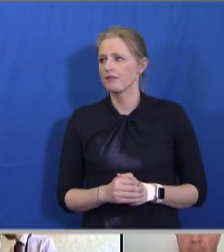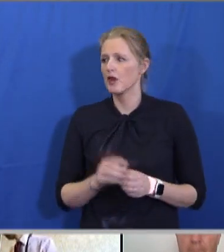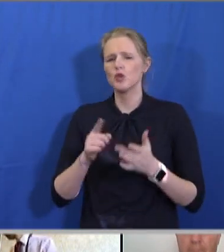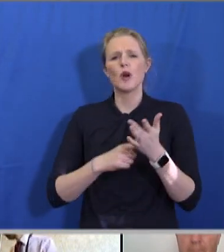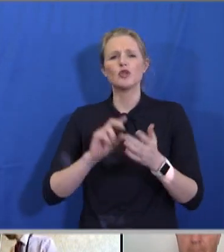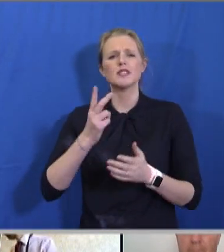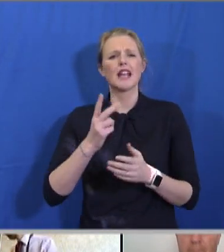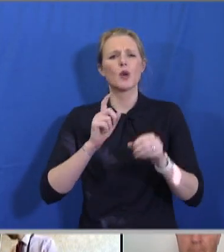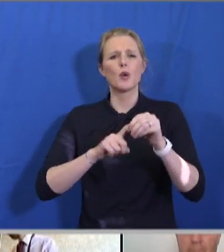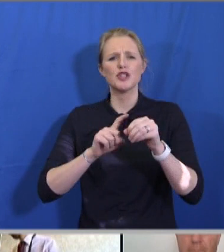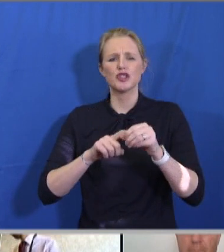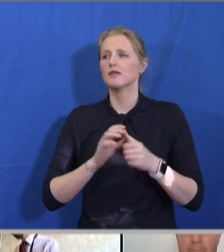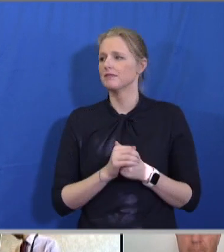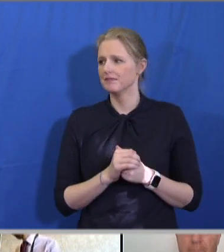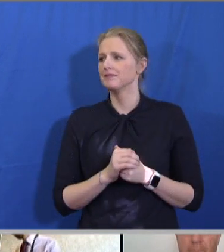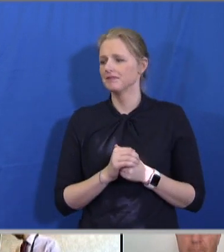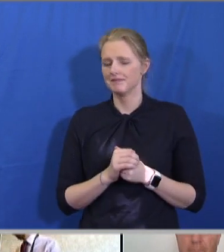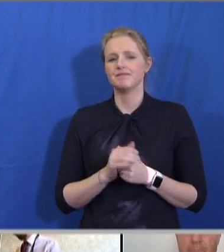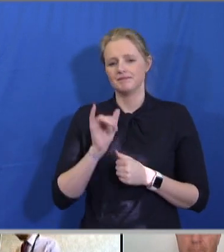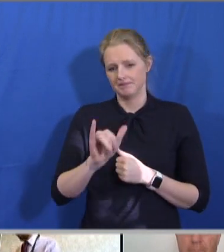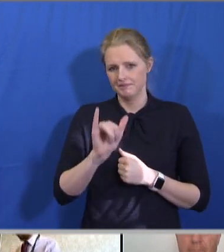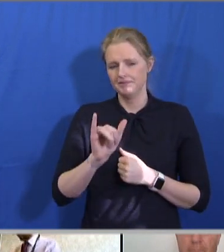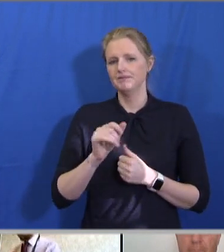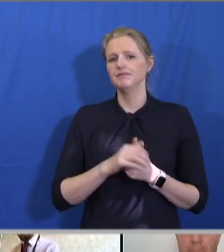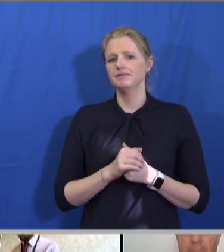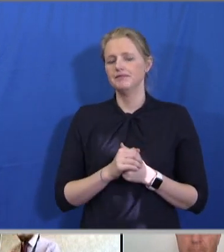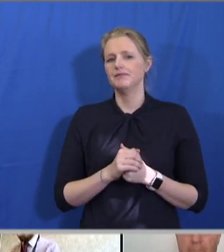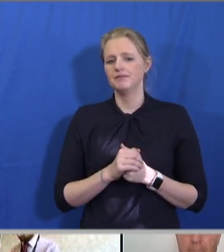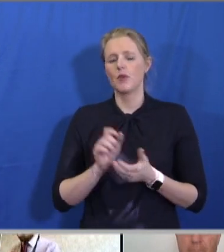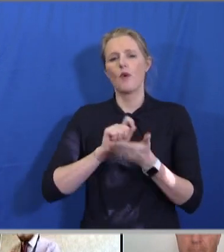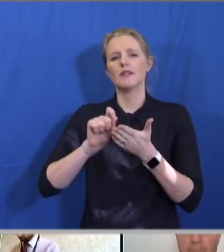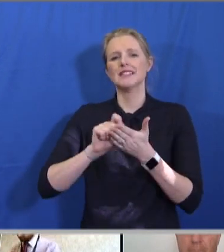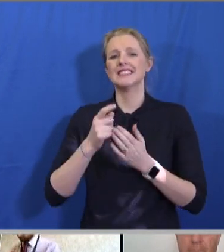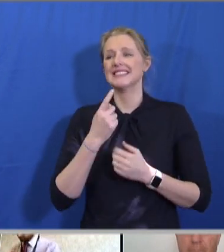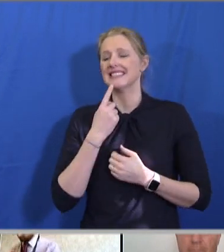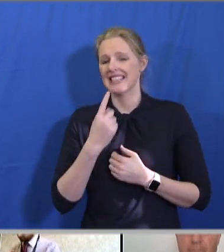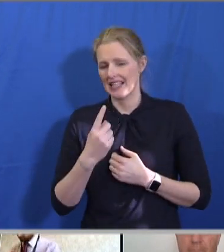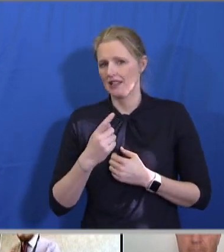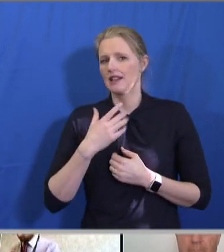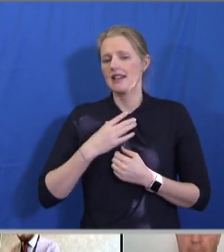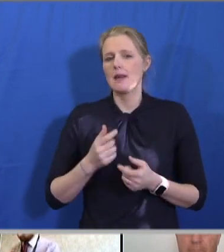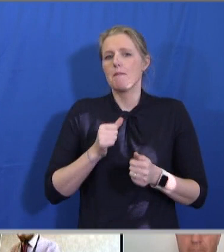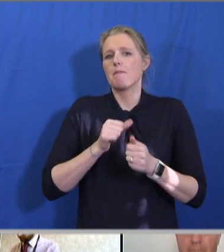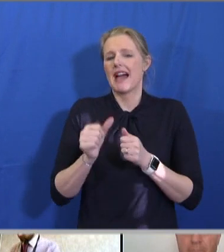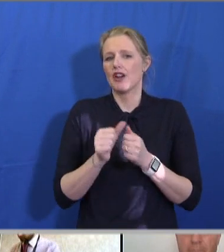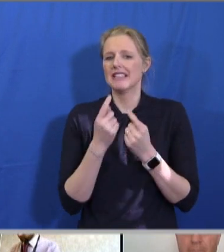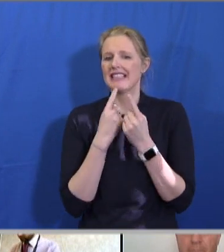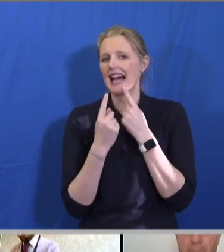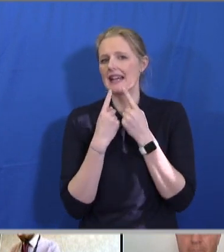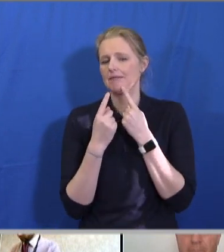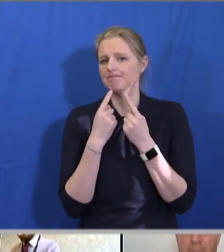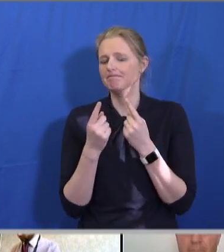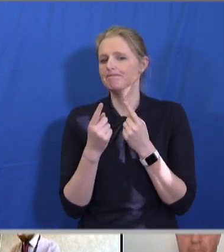Office of National Statistics from Great Britain provided better data regarding the impact of